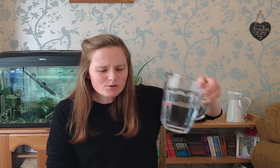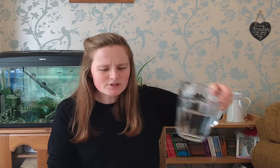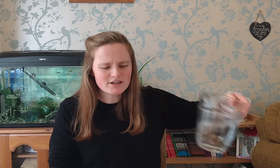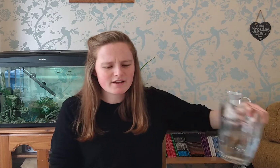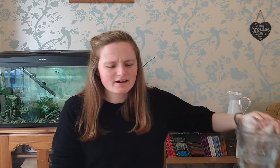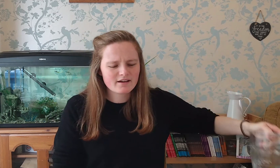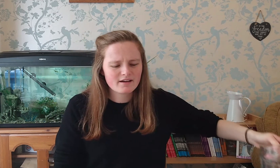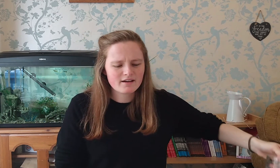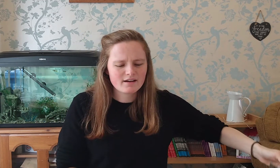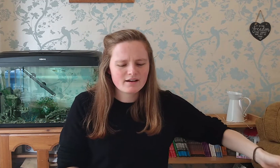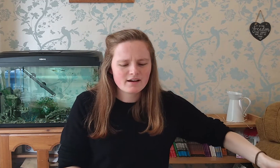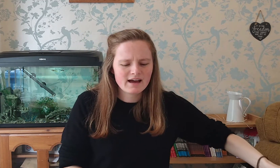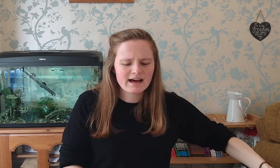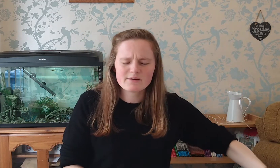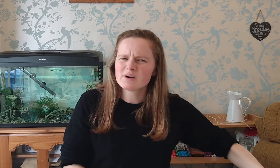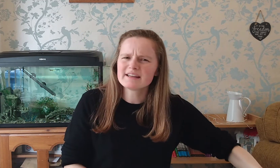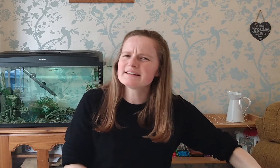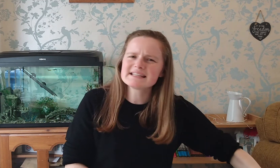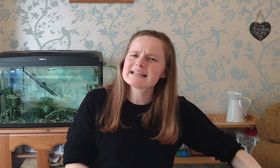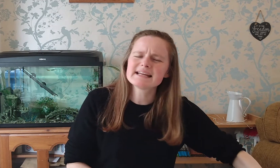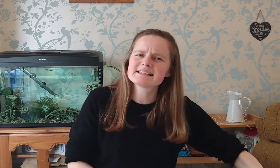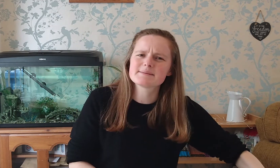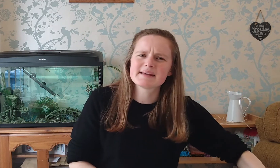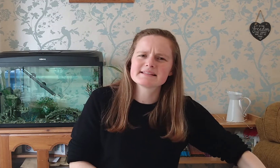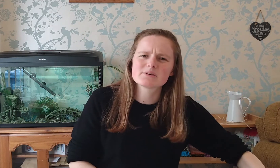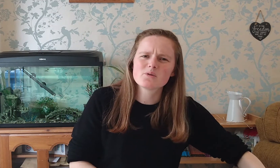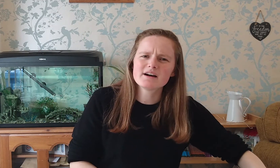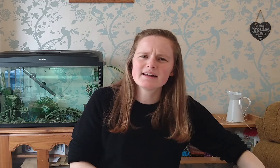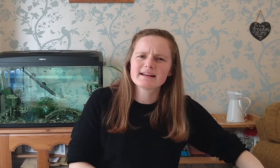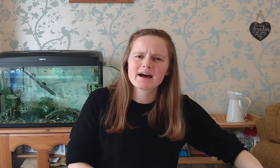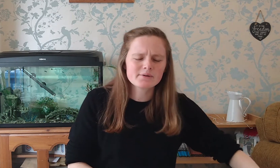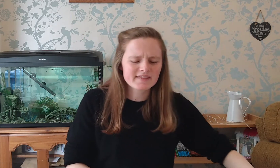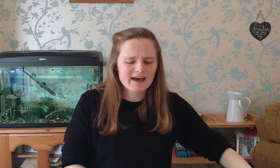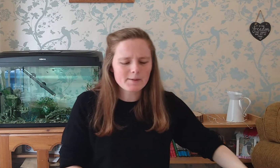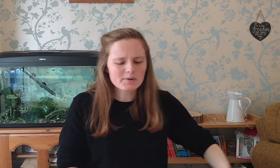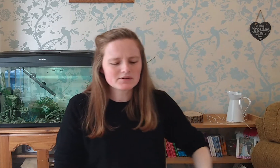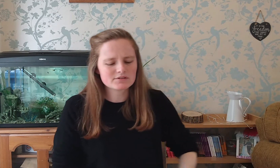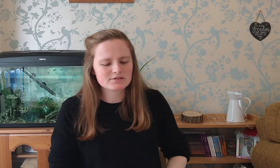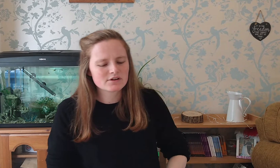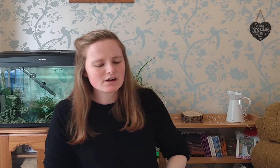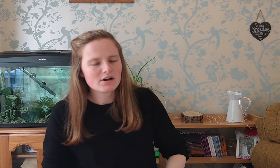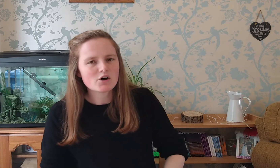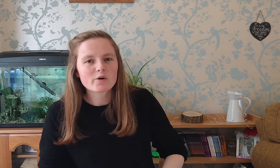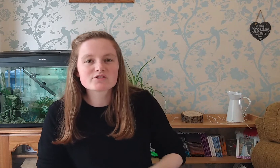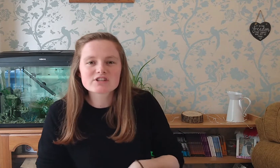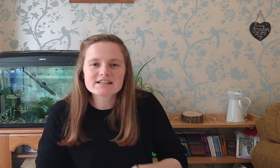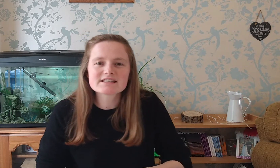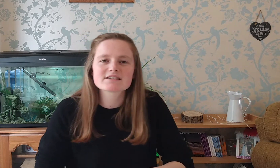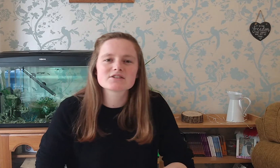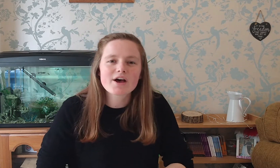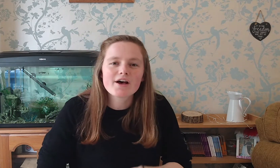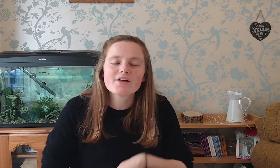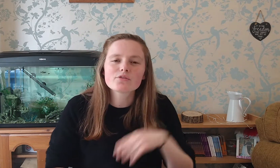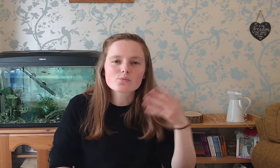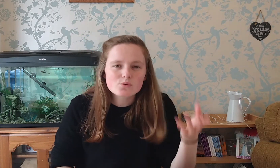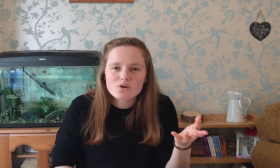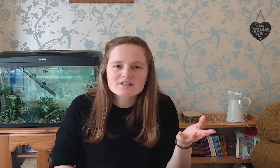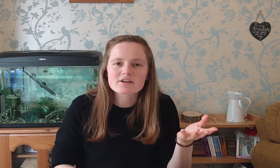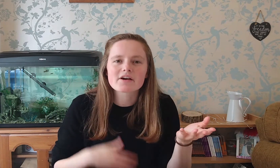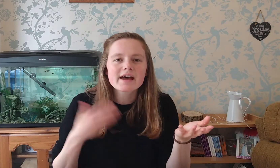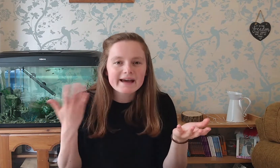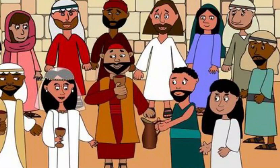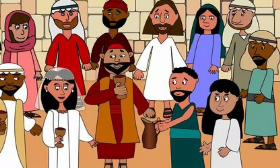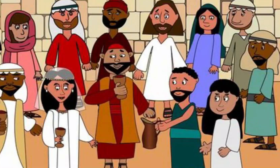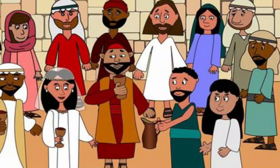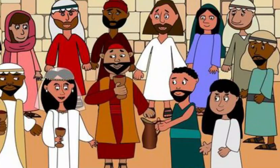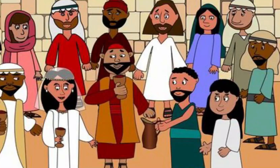with water. Why could he taste amazing wine? How had that happened? Well, Jesus had turned the